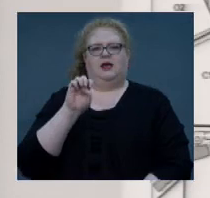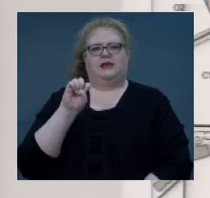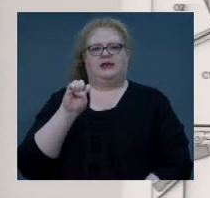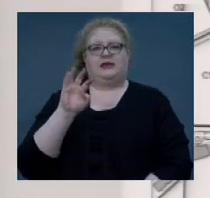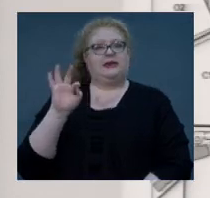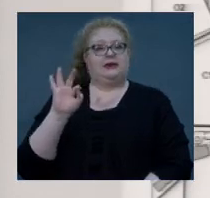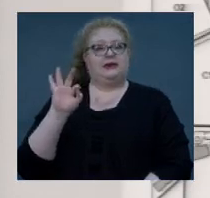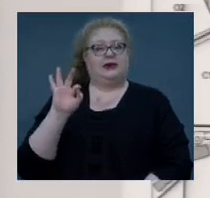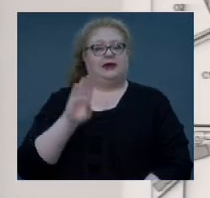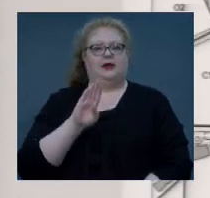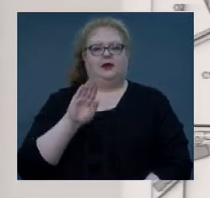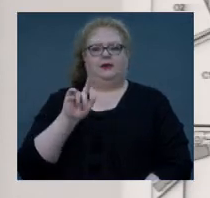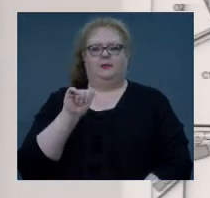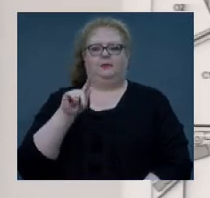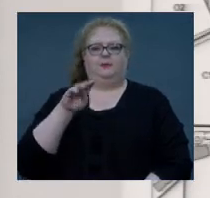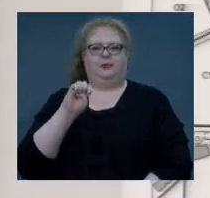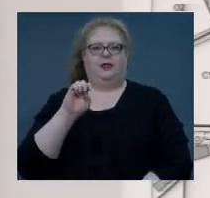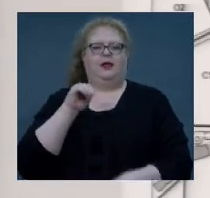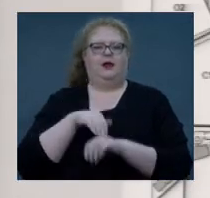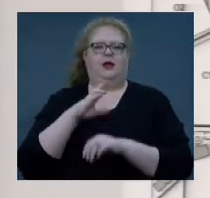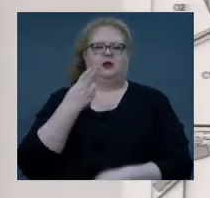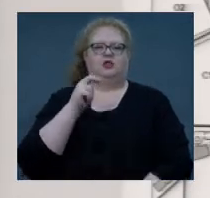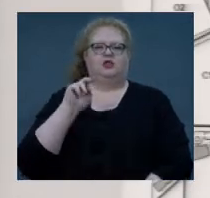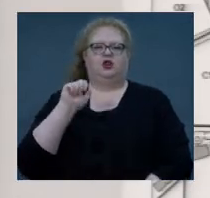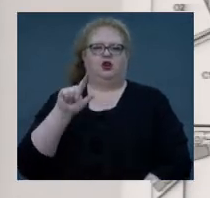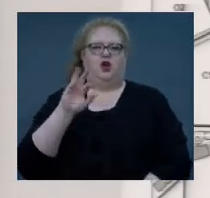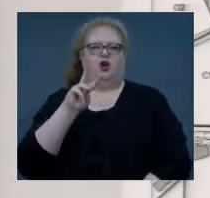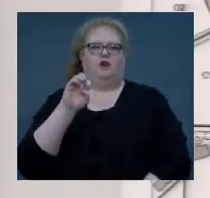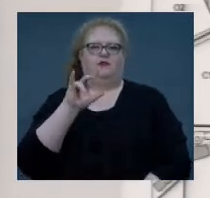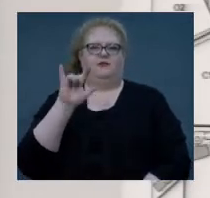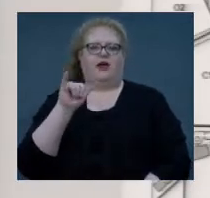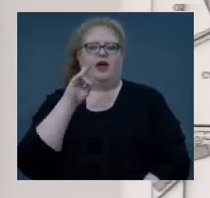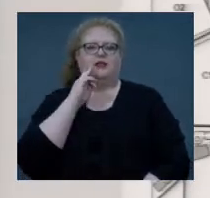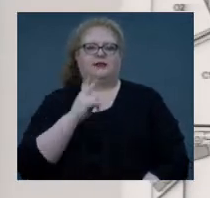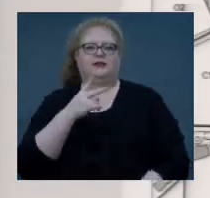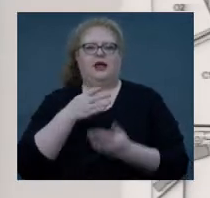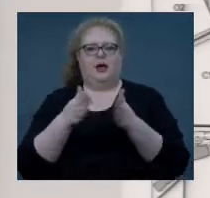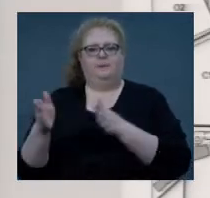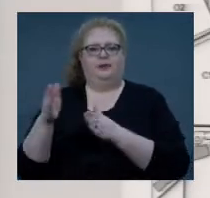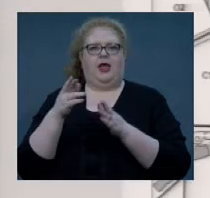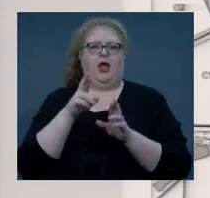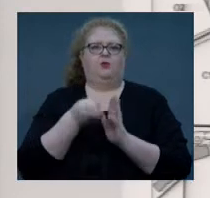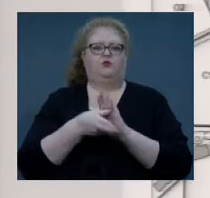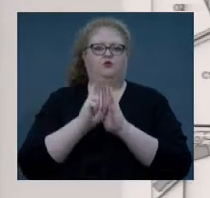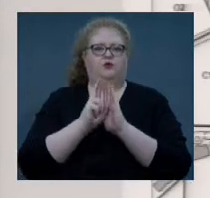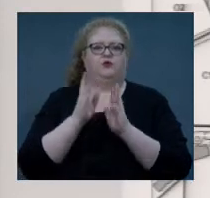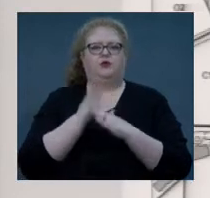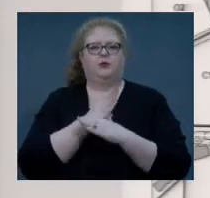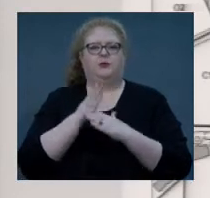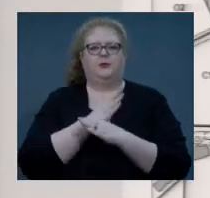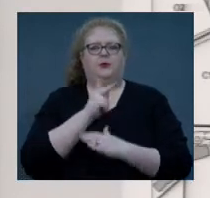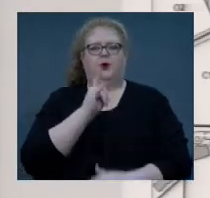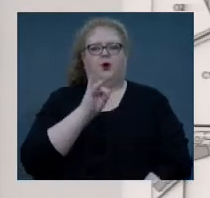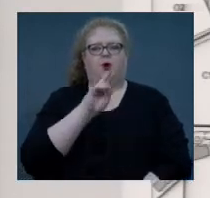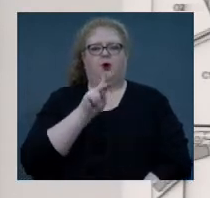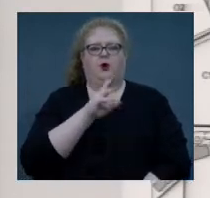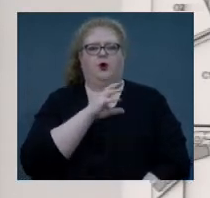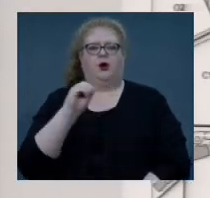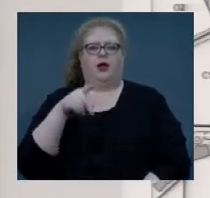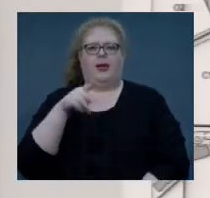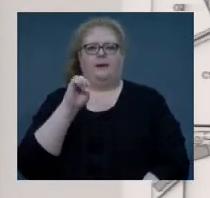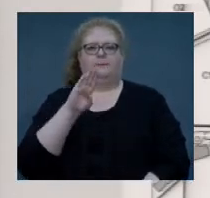S-867-E9, the Blake at Chenal Valley site plan review, located east of Rawling Road between Kirk Road and Pebble Beach